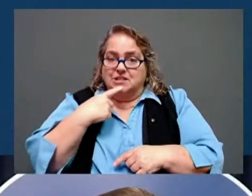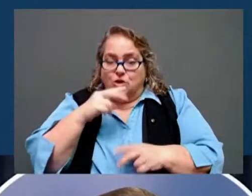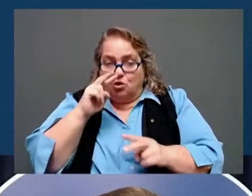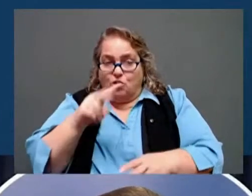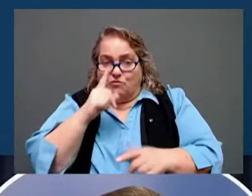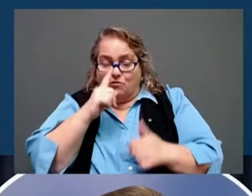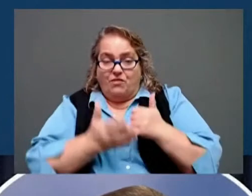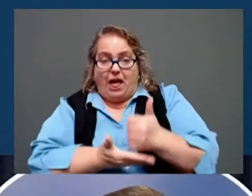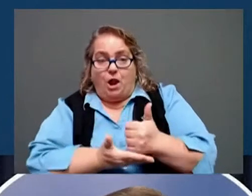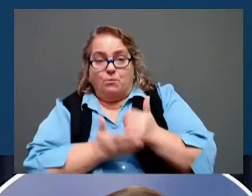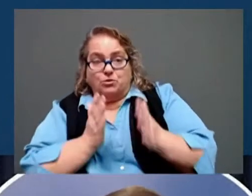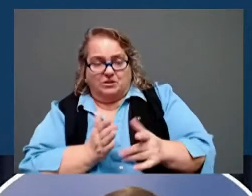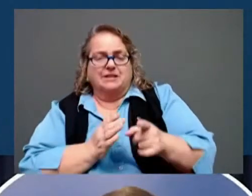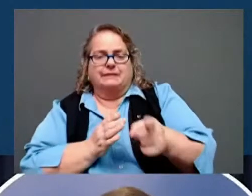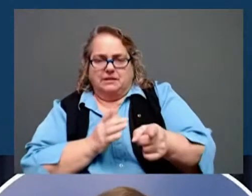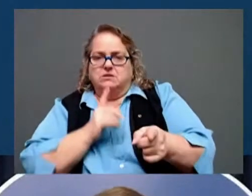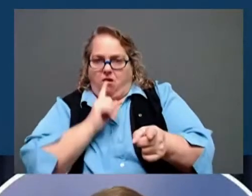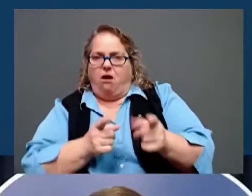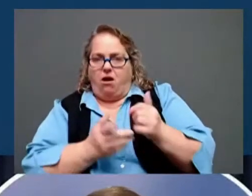the helpers. And